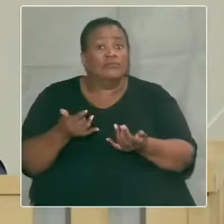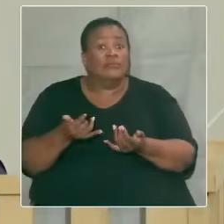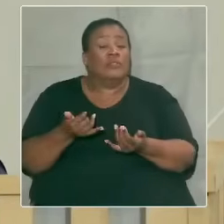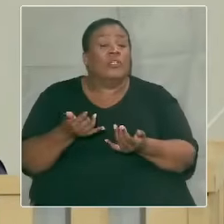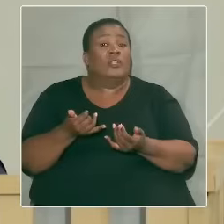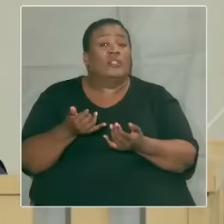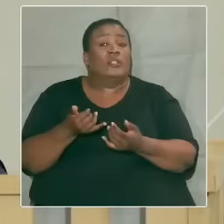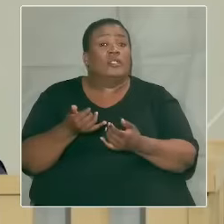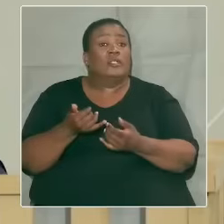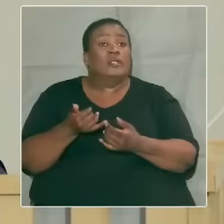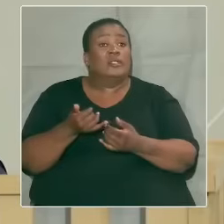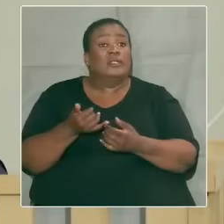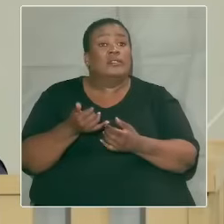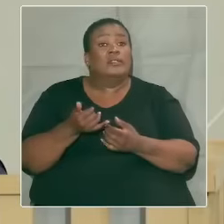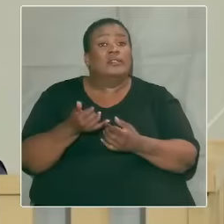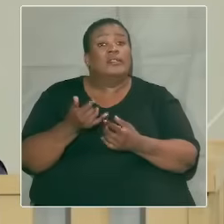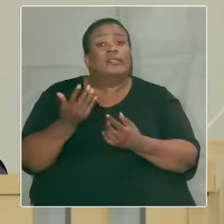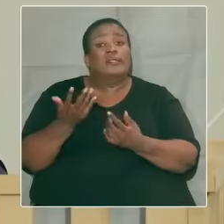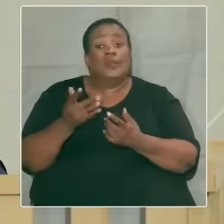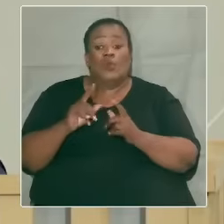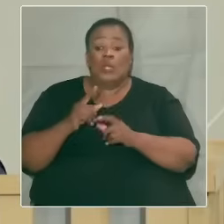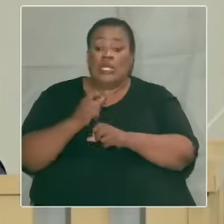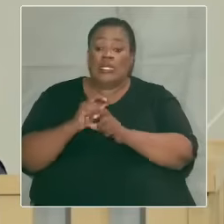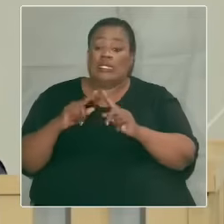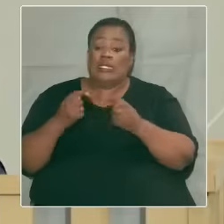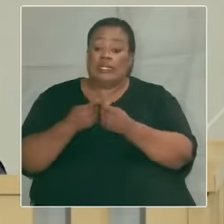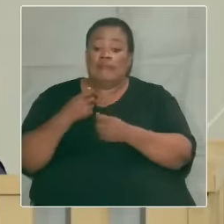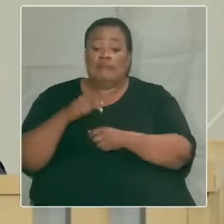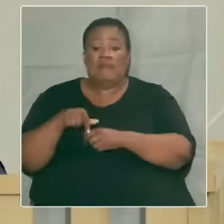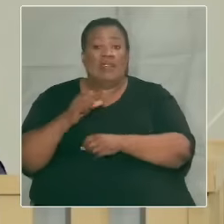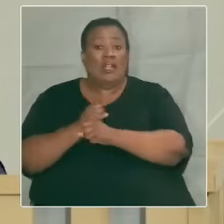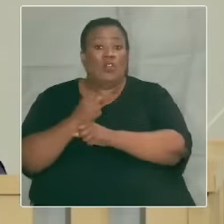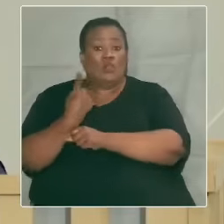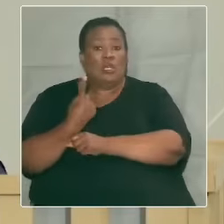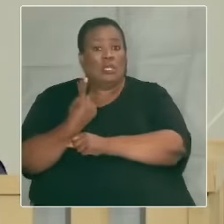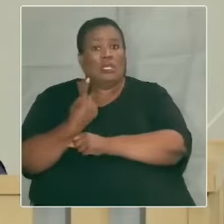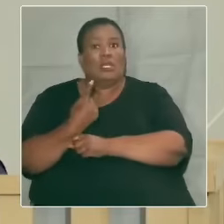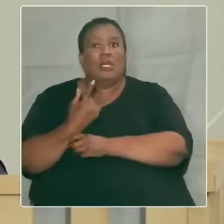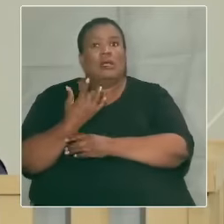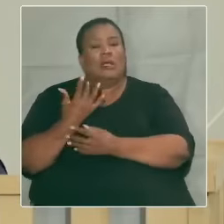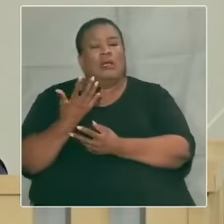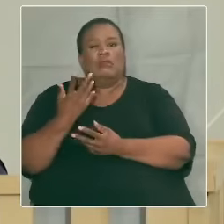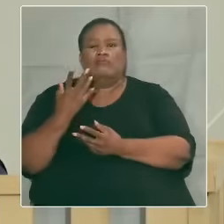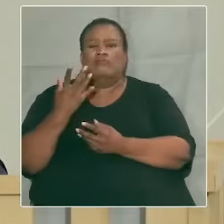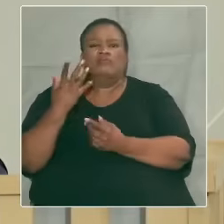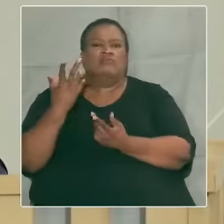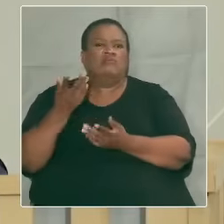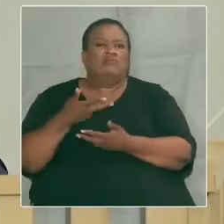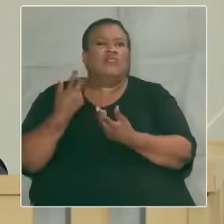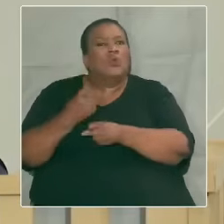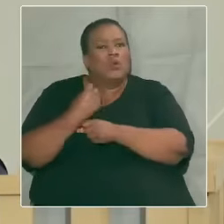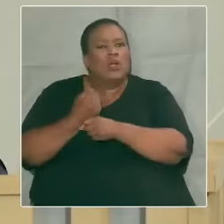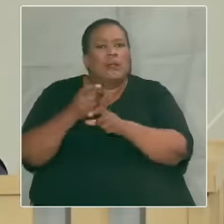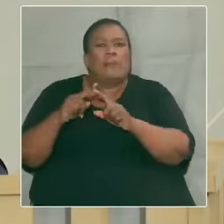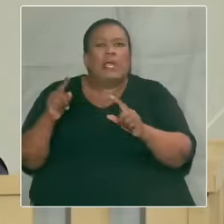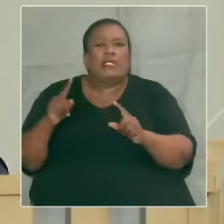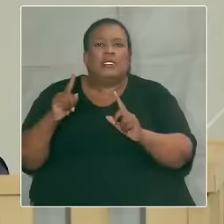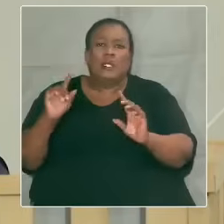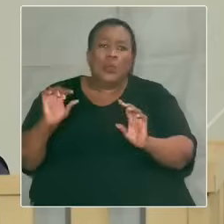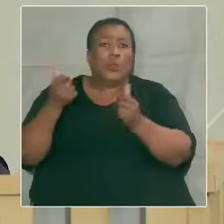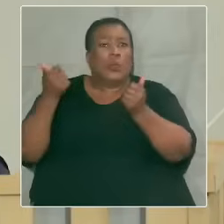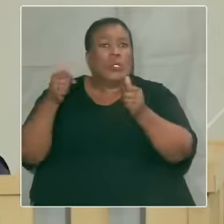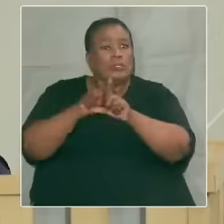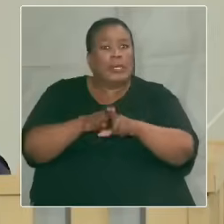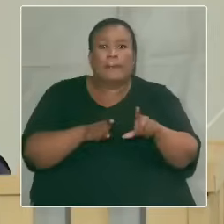than what the team in Gauteng would have found. So that, in its case, in